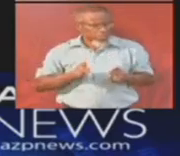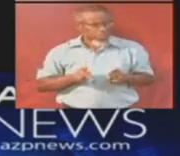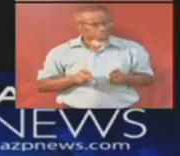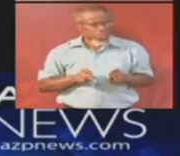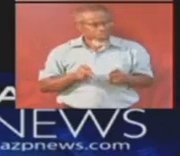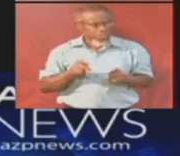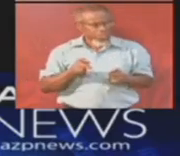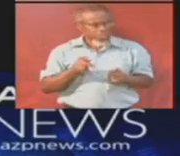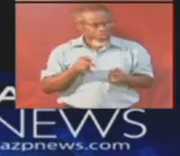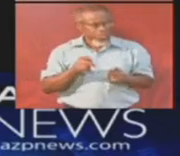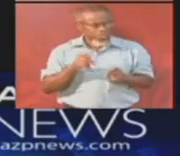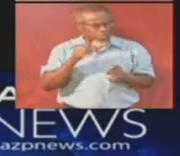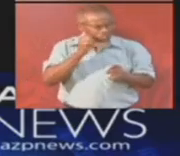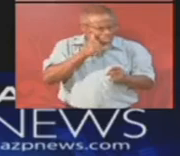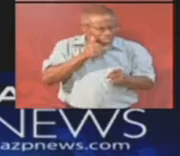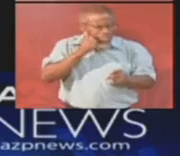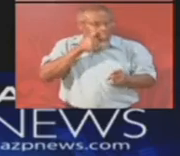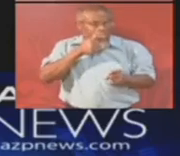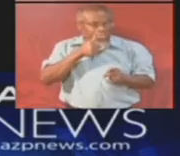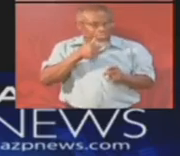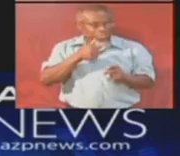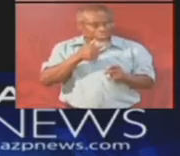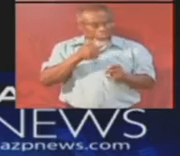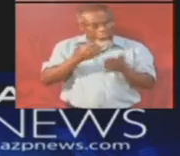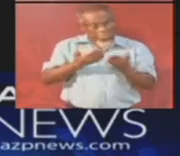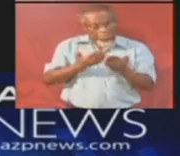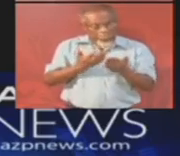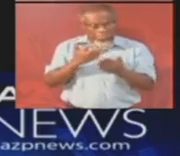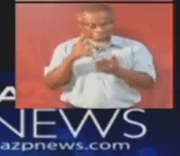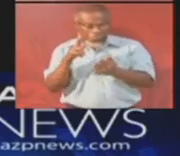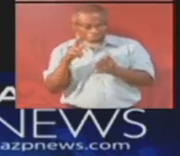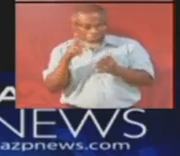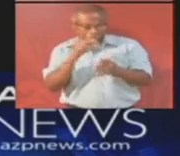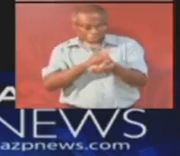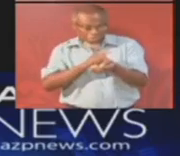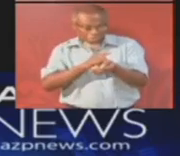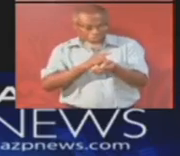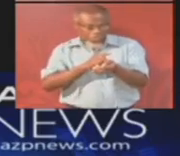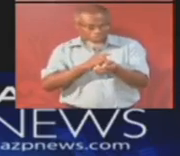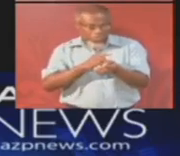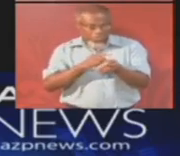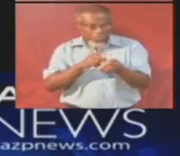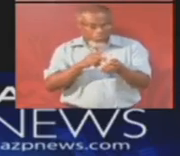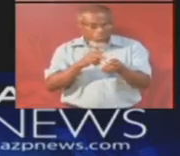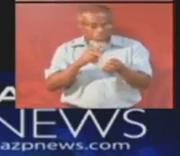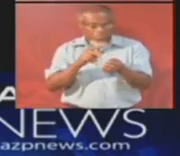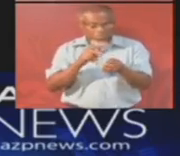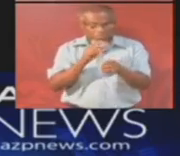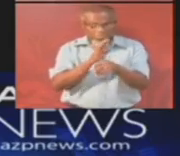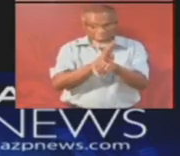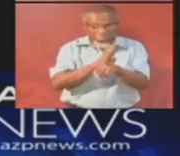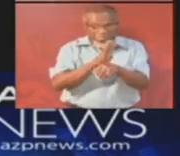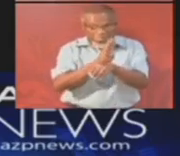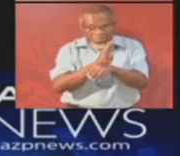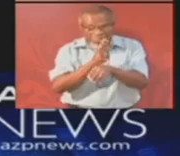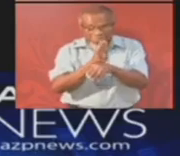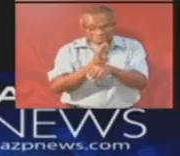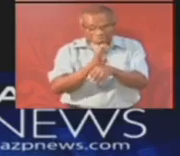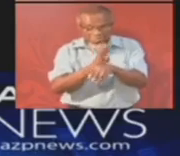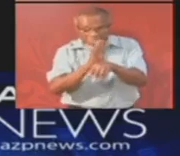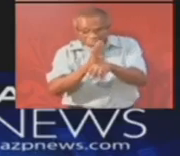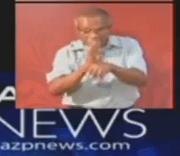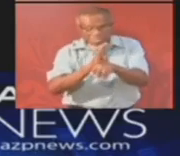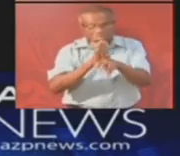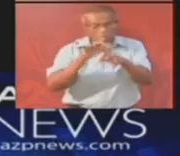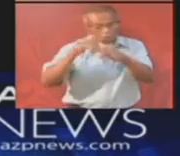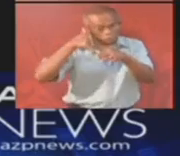know that they have two and three doctors have to call over 200 patients a day, and it seems to be an impossible task. I don't know if there's anything that can be done